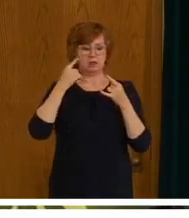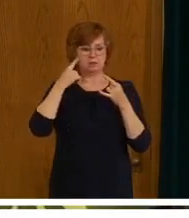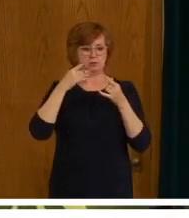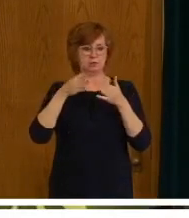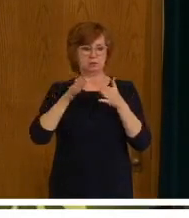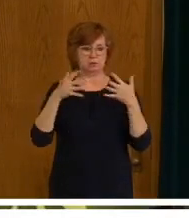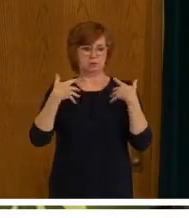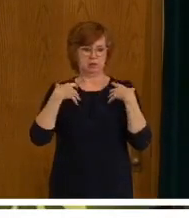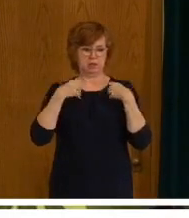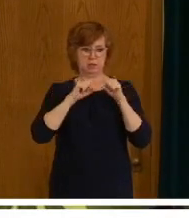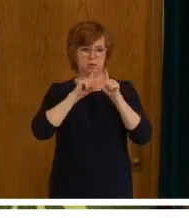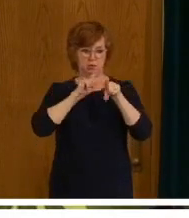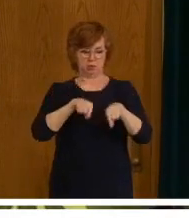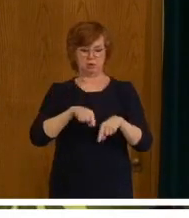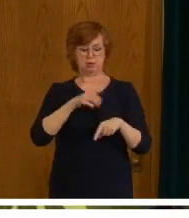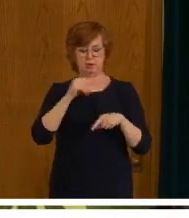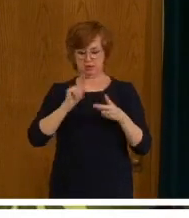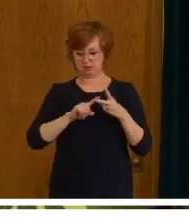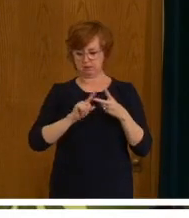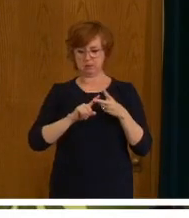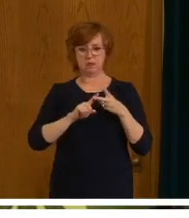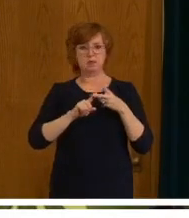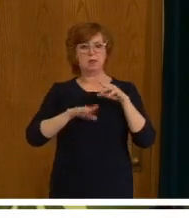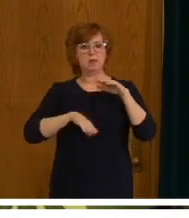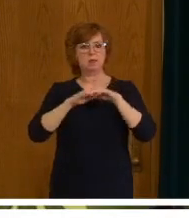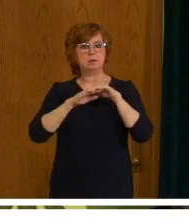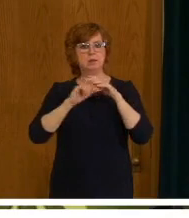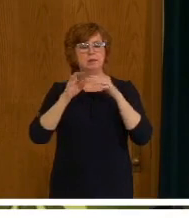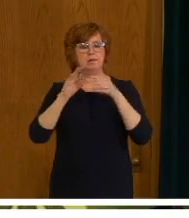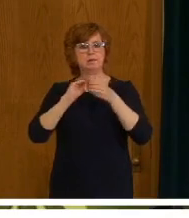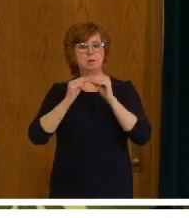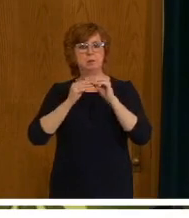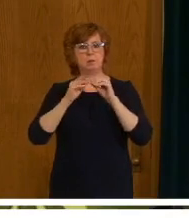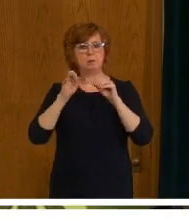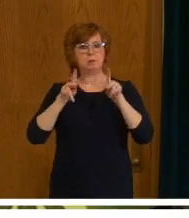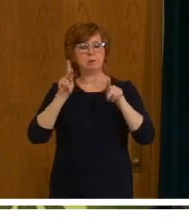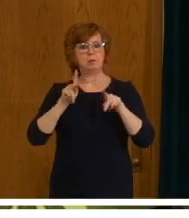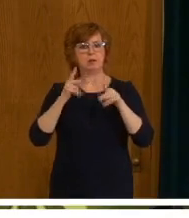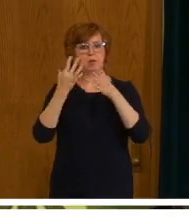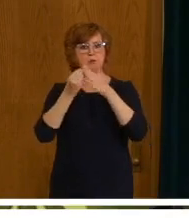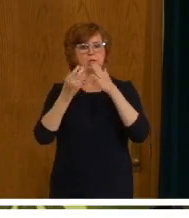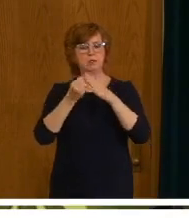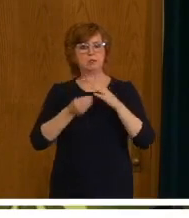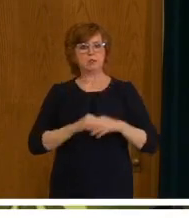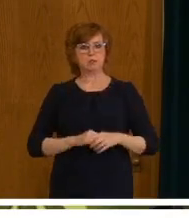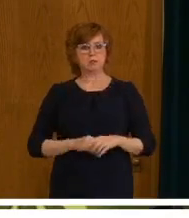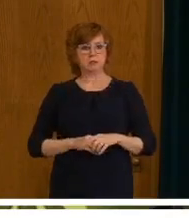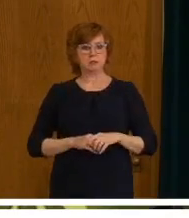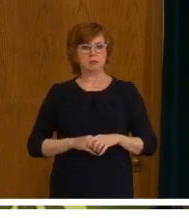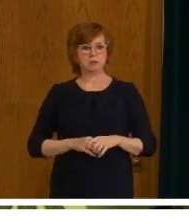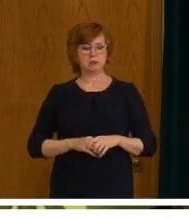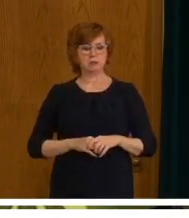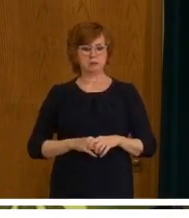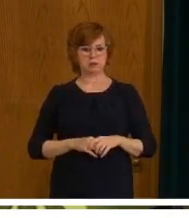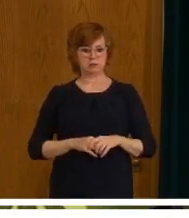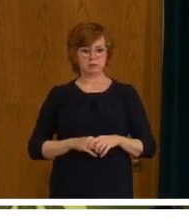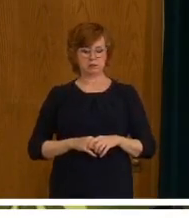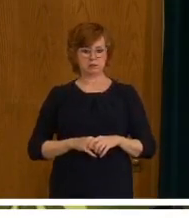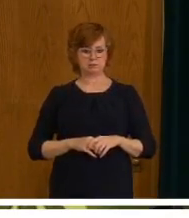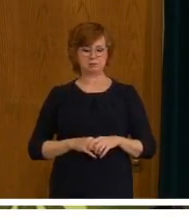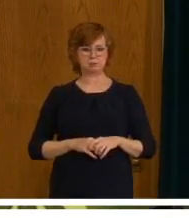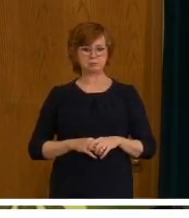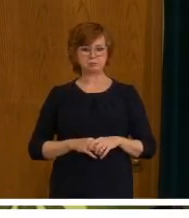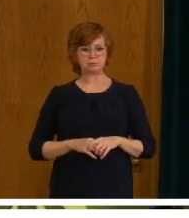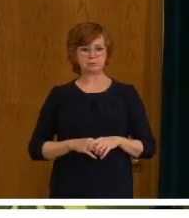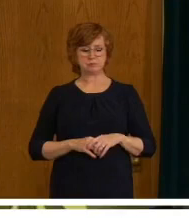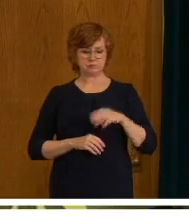public health order, as well as the limits on event and gathering sizes that we have. But if you